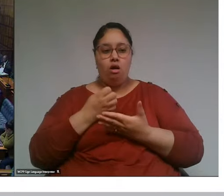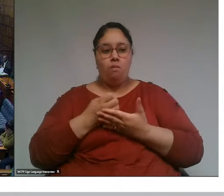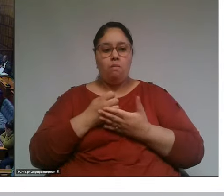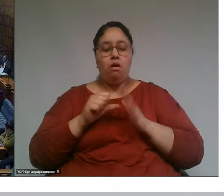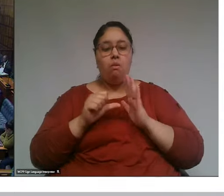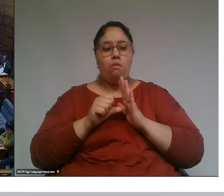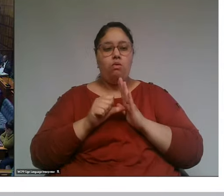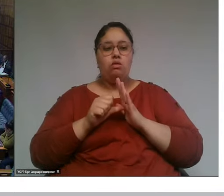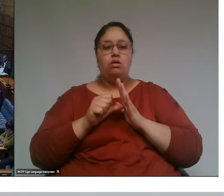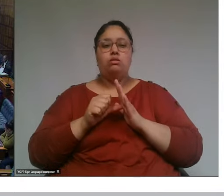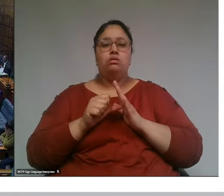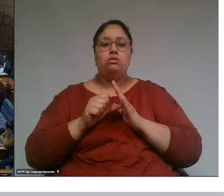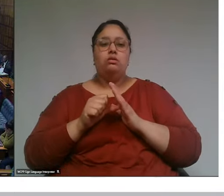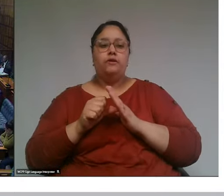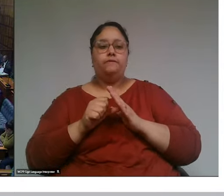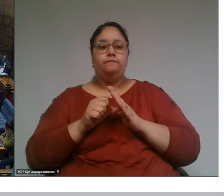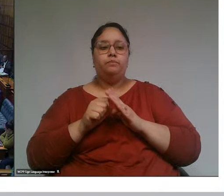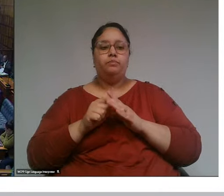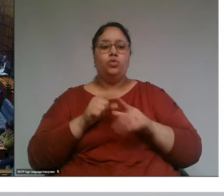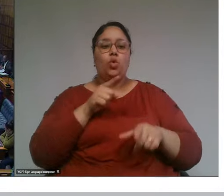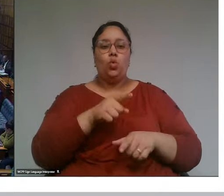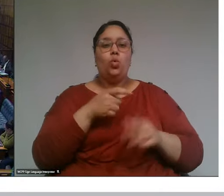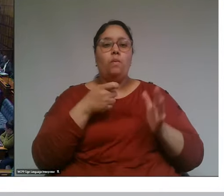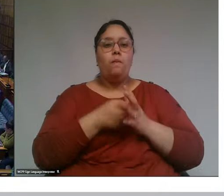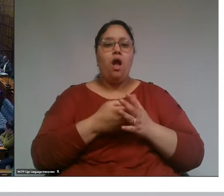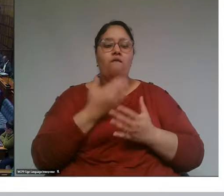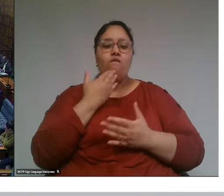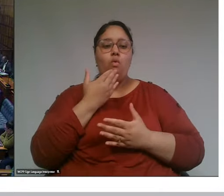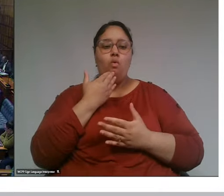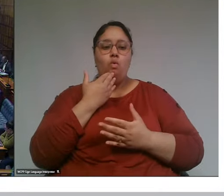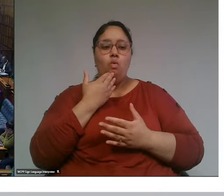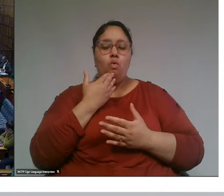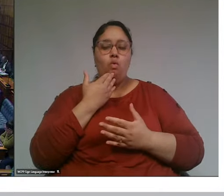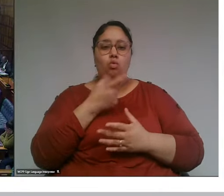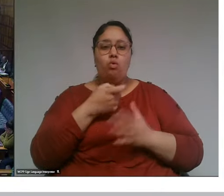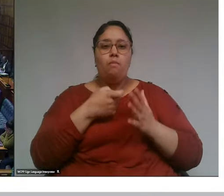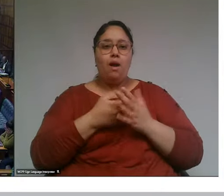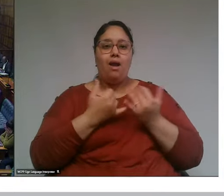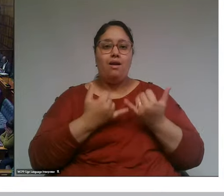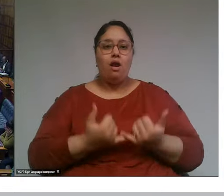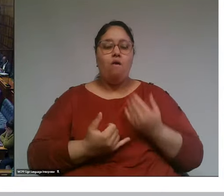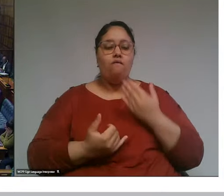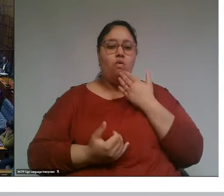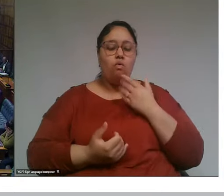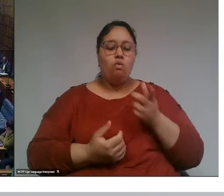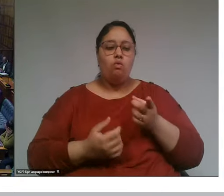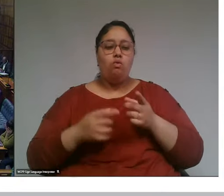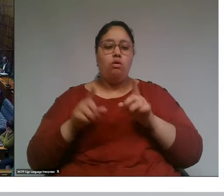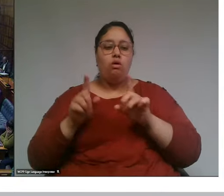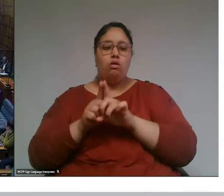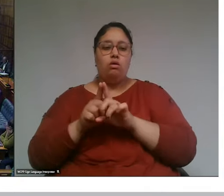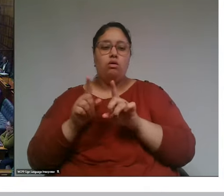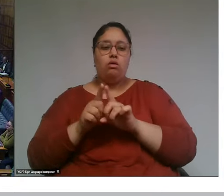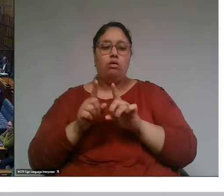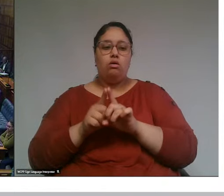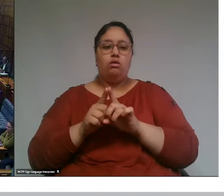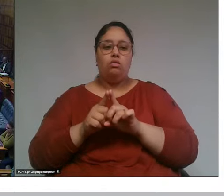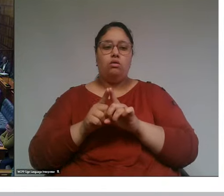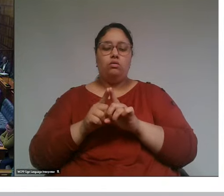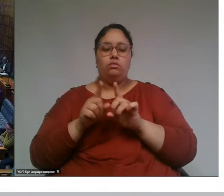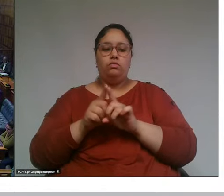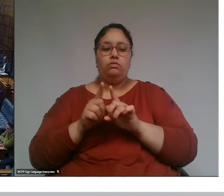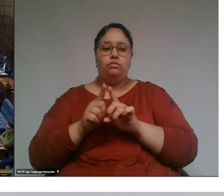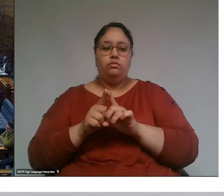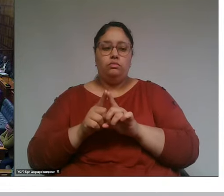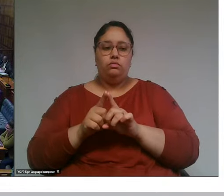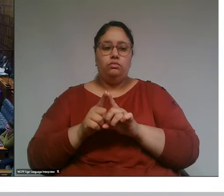index because essentially it starts shaping where the businesses considering expanding uh um or or employing more